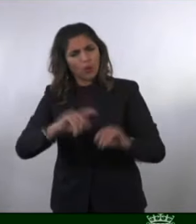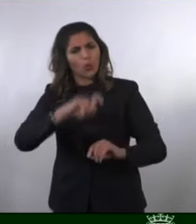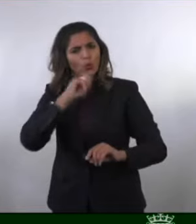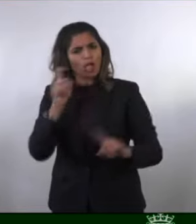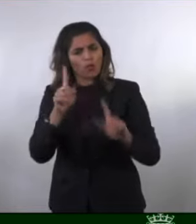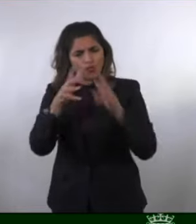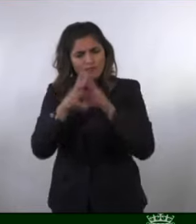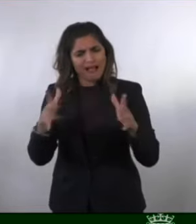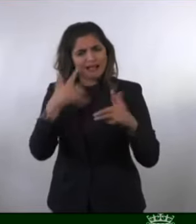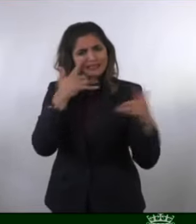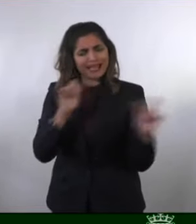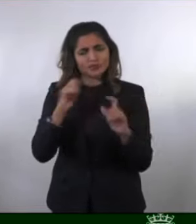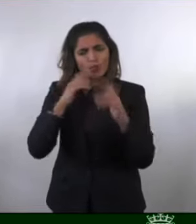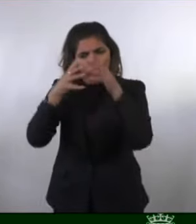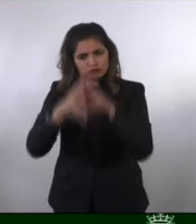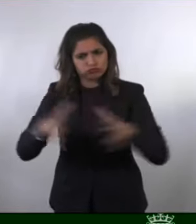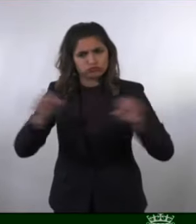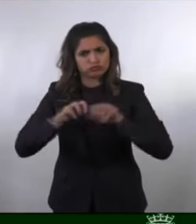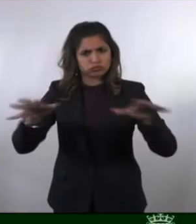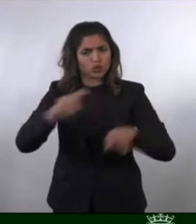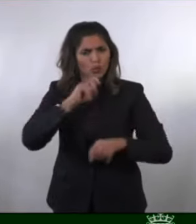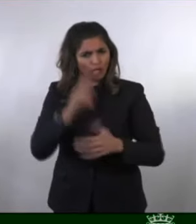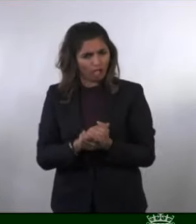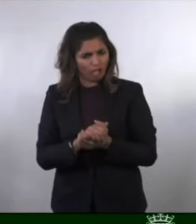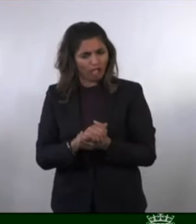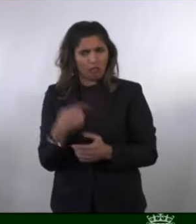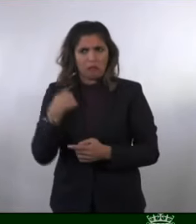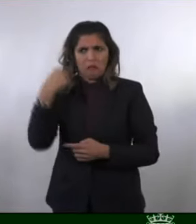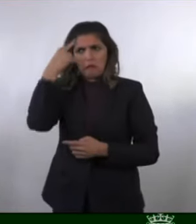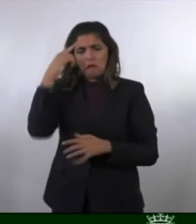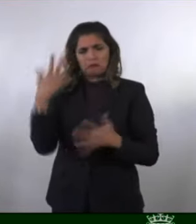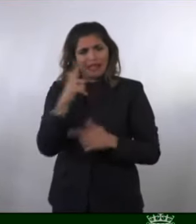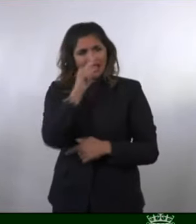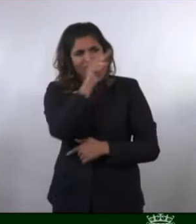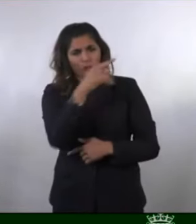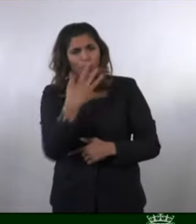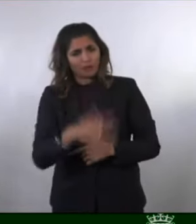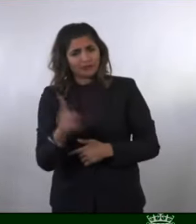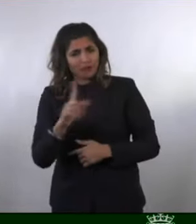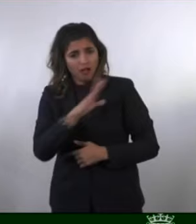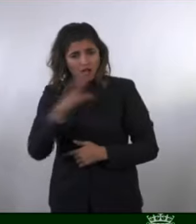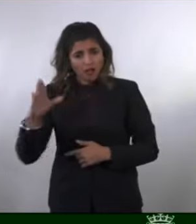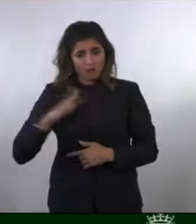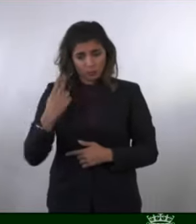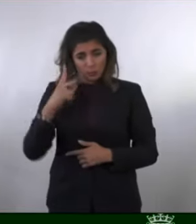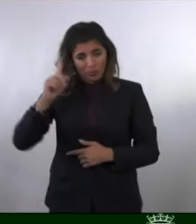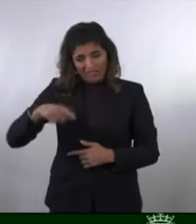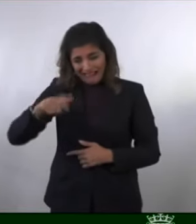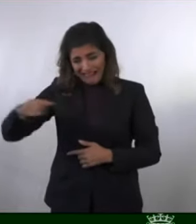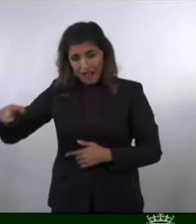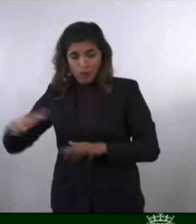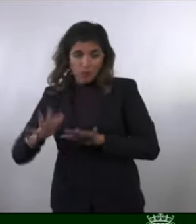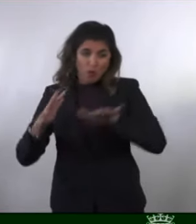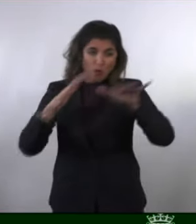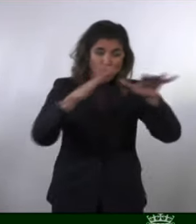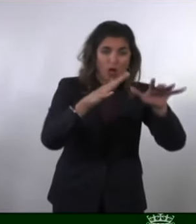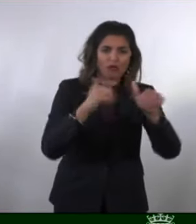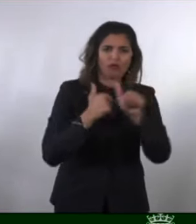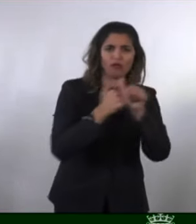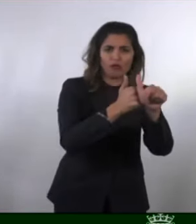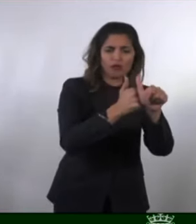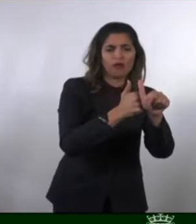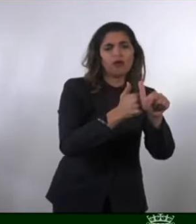needed to deliver mass testing in Liverpool, and they weren't able to extend it to the rest of the 5 boroughs in